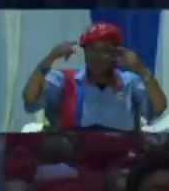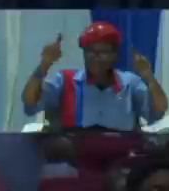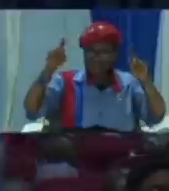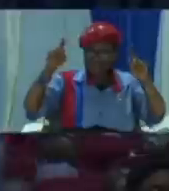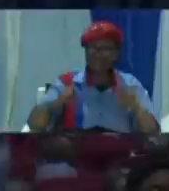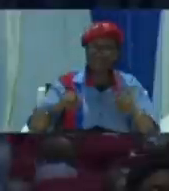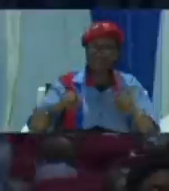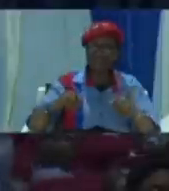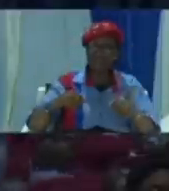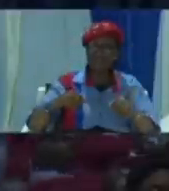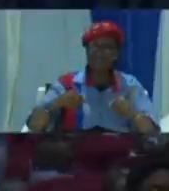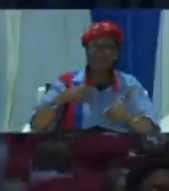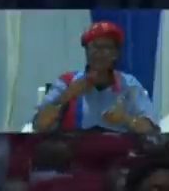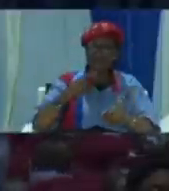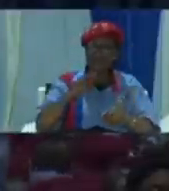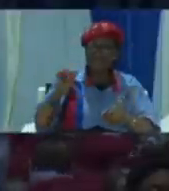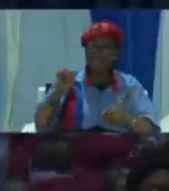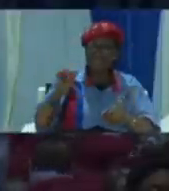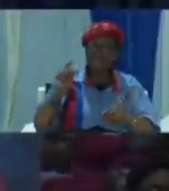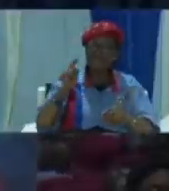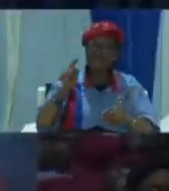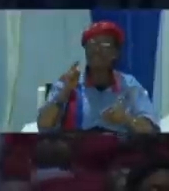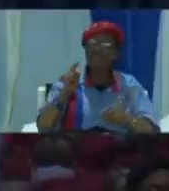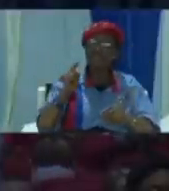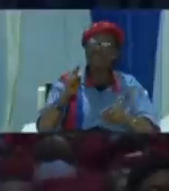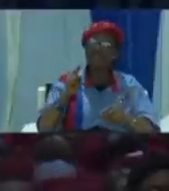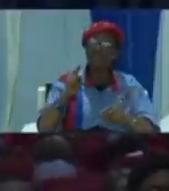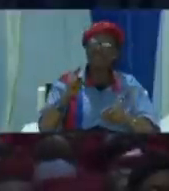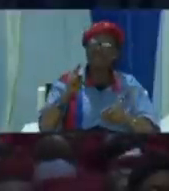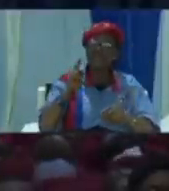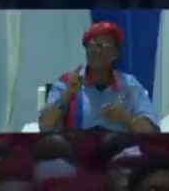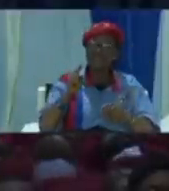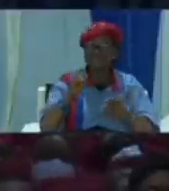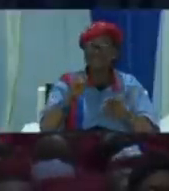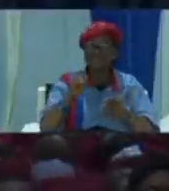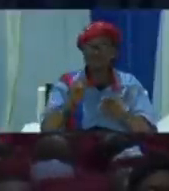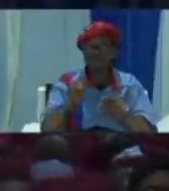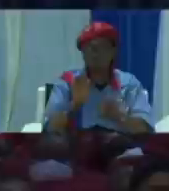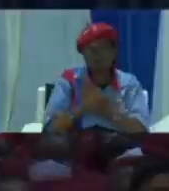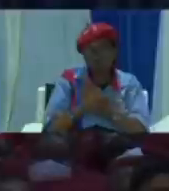Who is the least likely to be very successful?